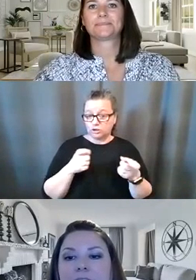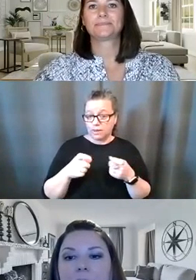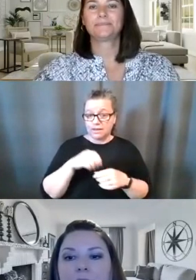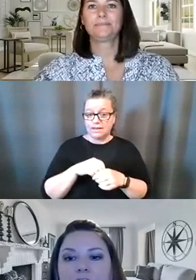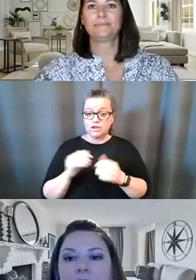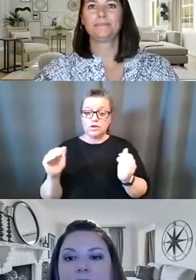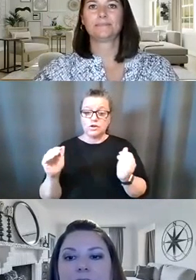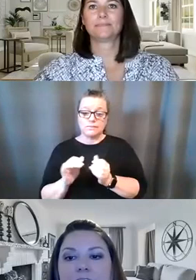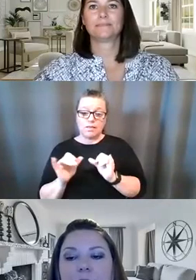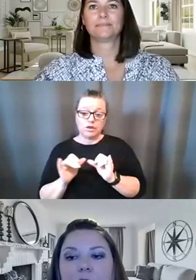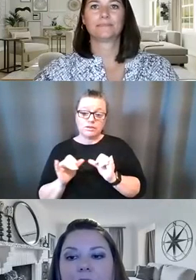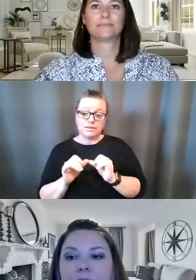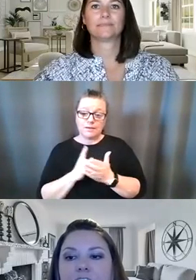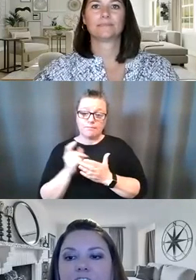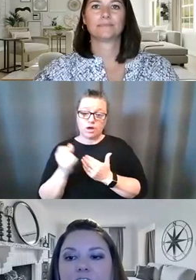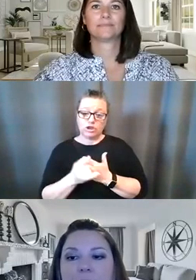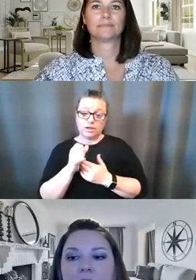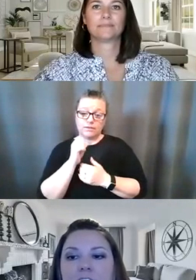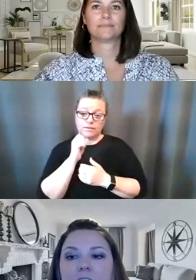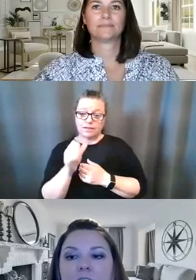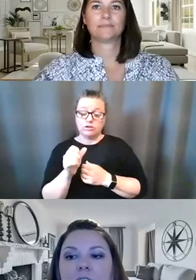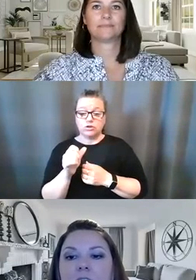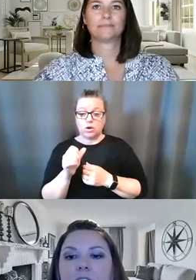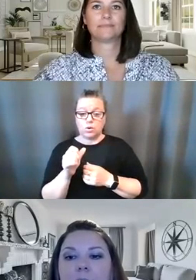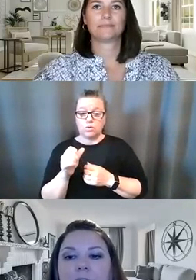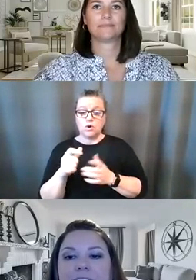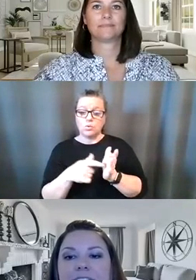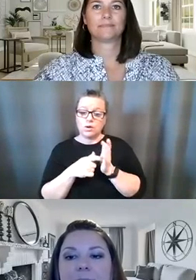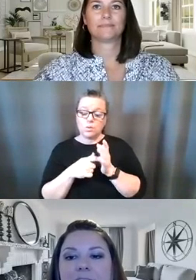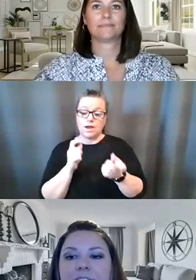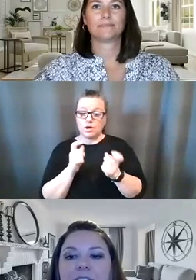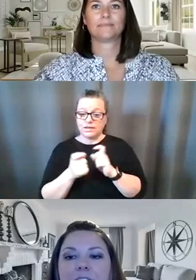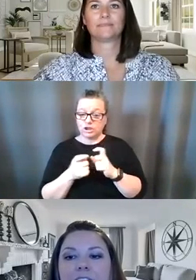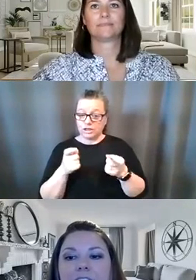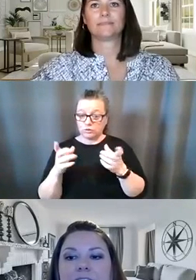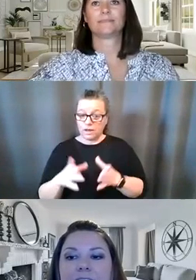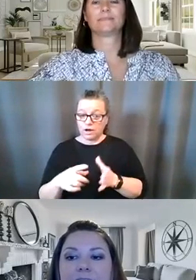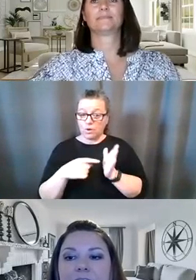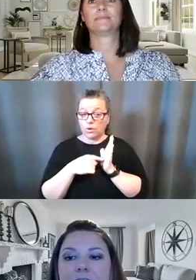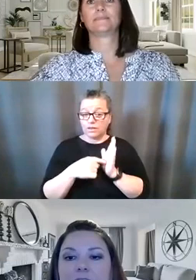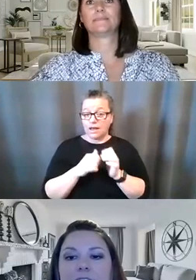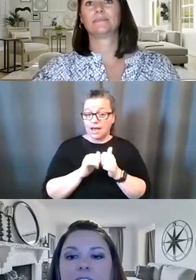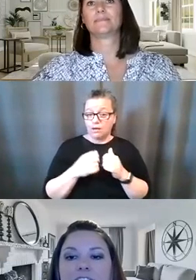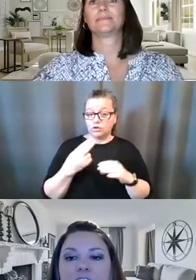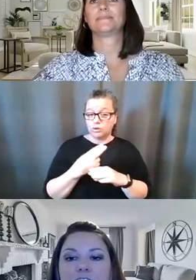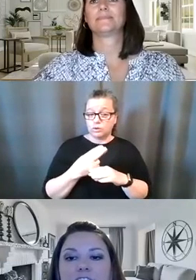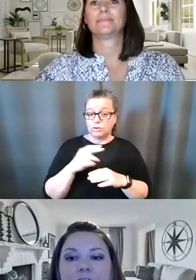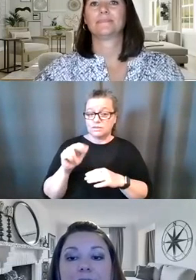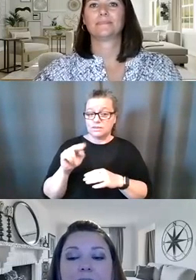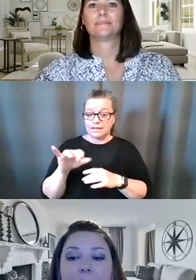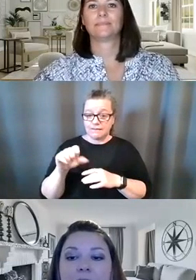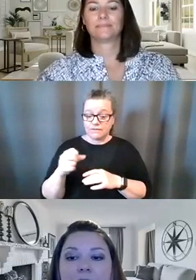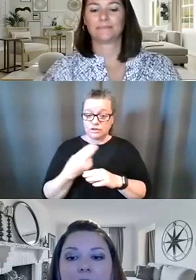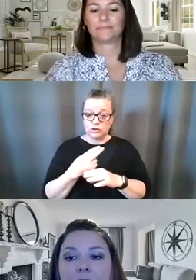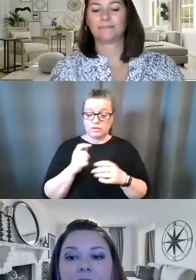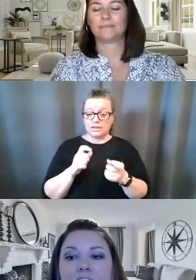smaller scale projects that don't require a change manager. We're going to demonstrate how to use the canvas using a change that